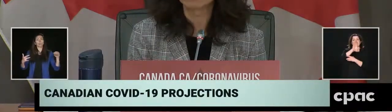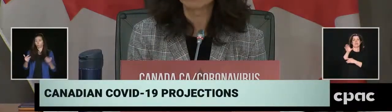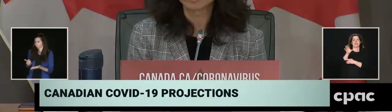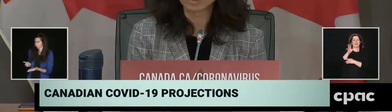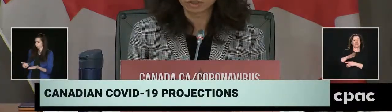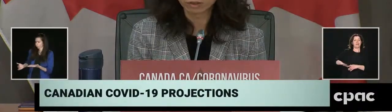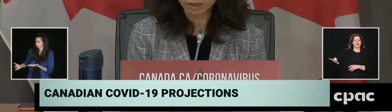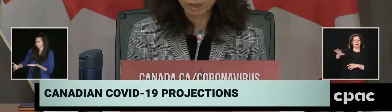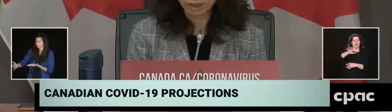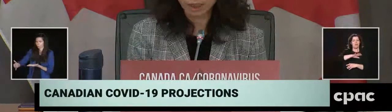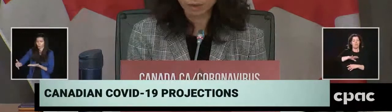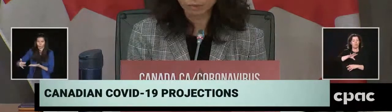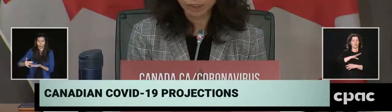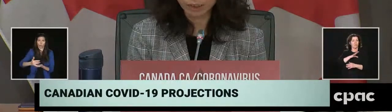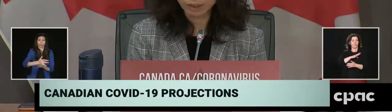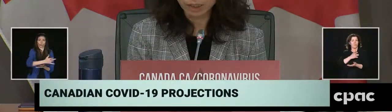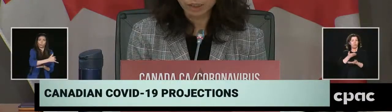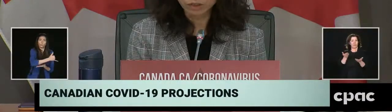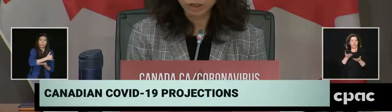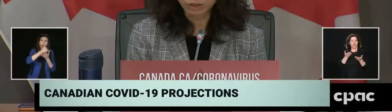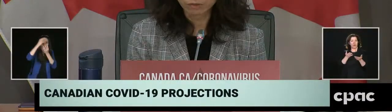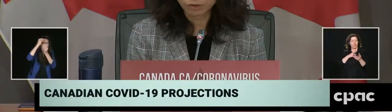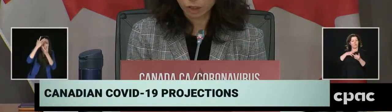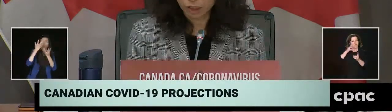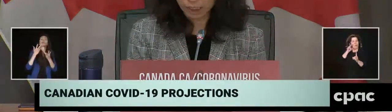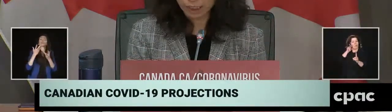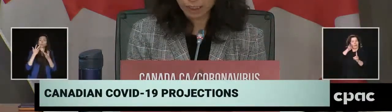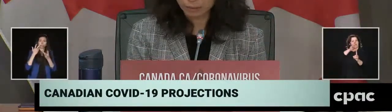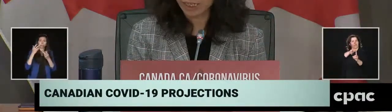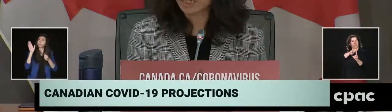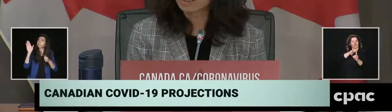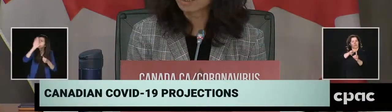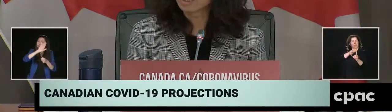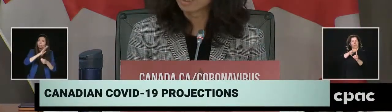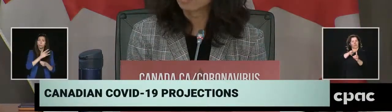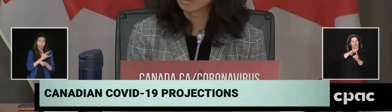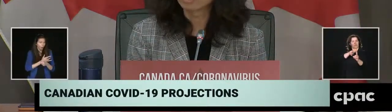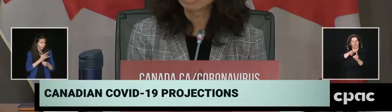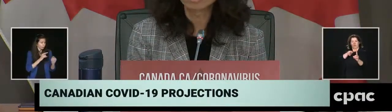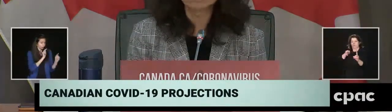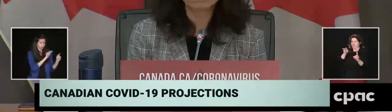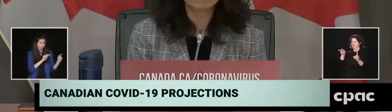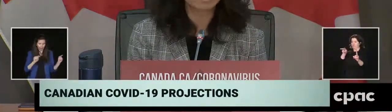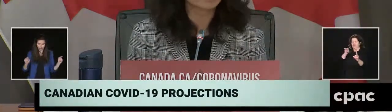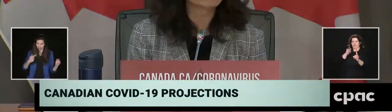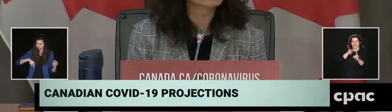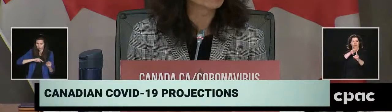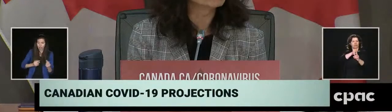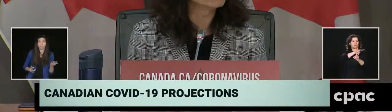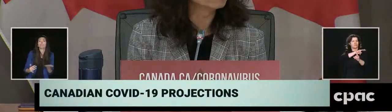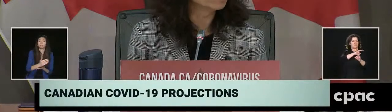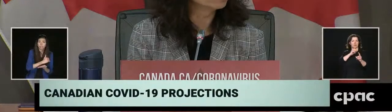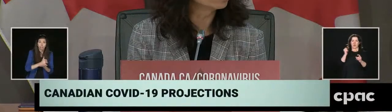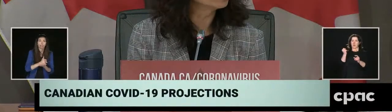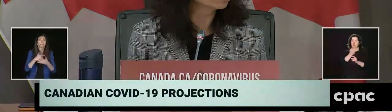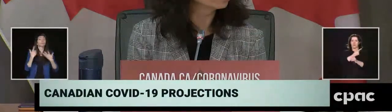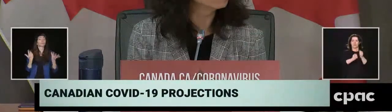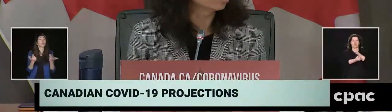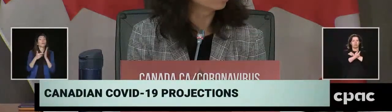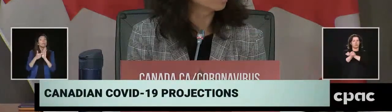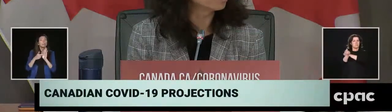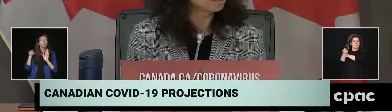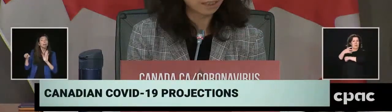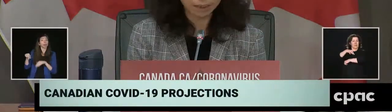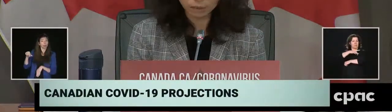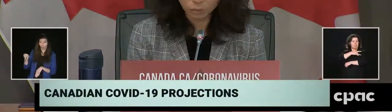regional and provincial outbreaks. So certainly Quebec will use their real-time information to